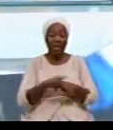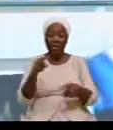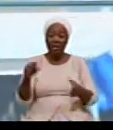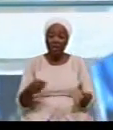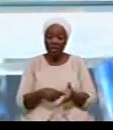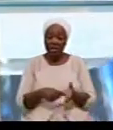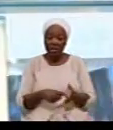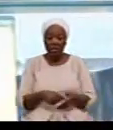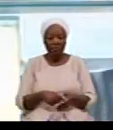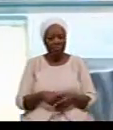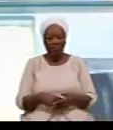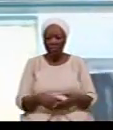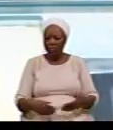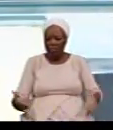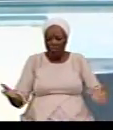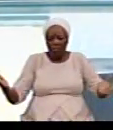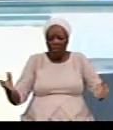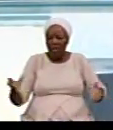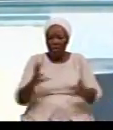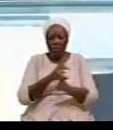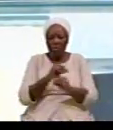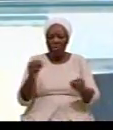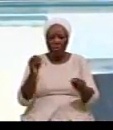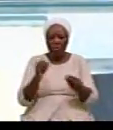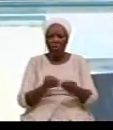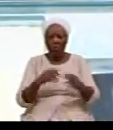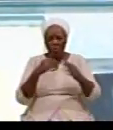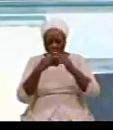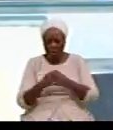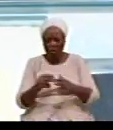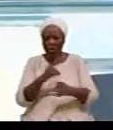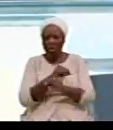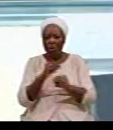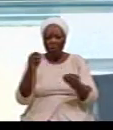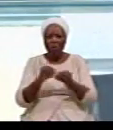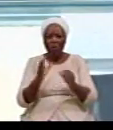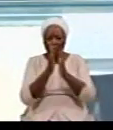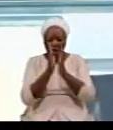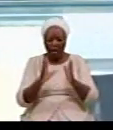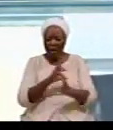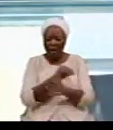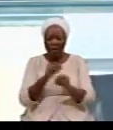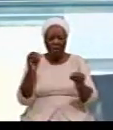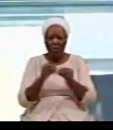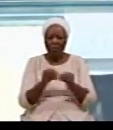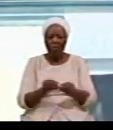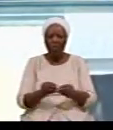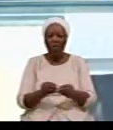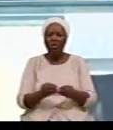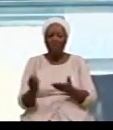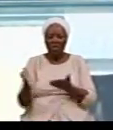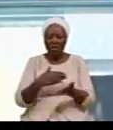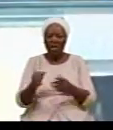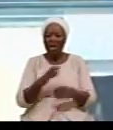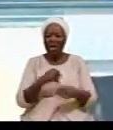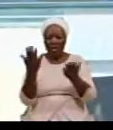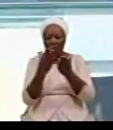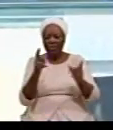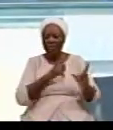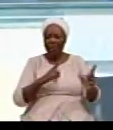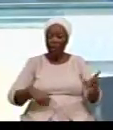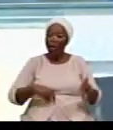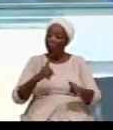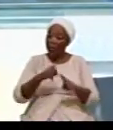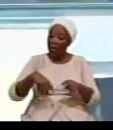worship, no more prayer, no more singing, no more serving the Lord. And he